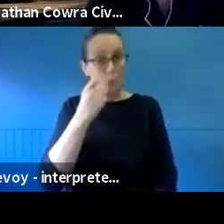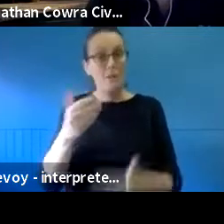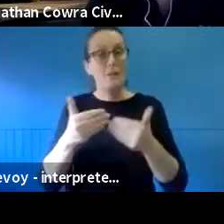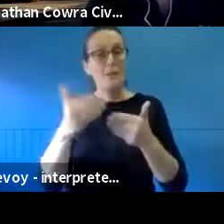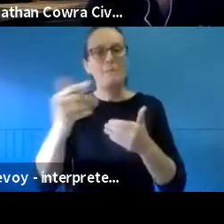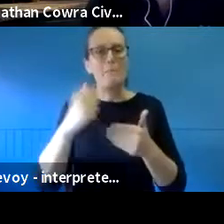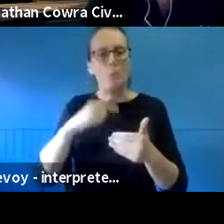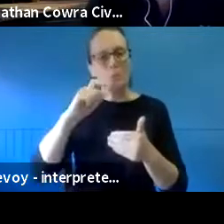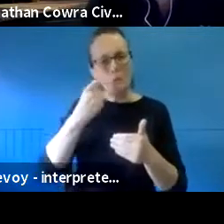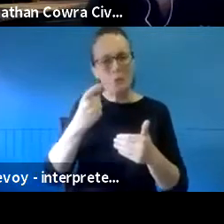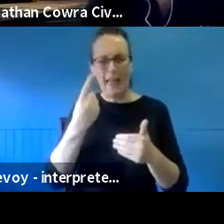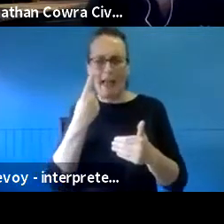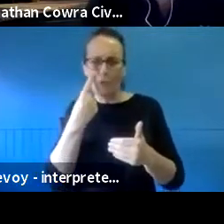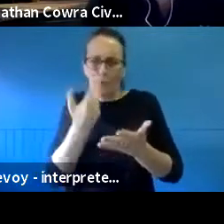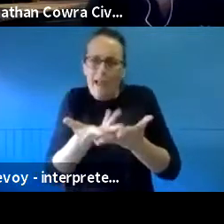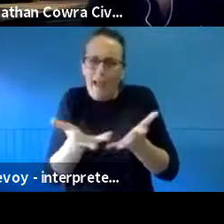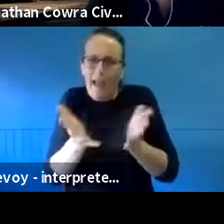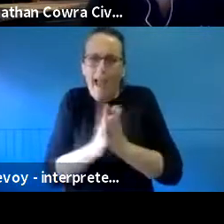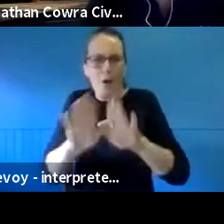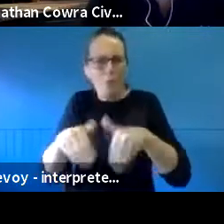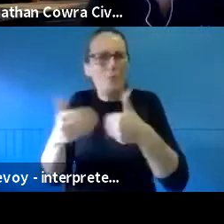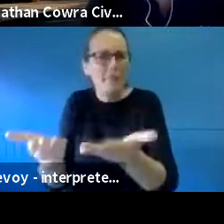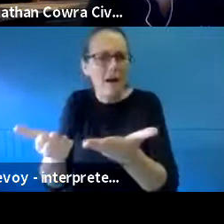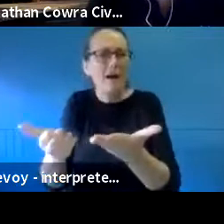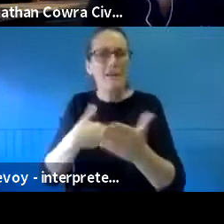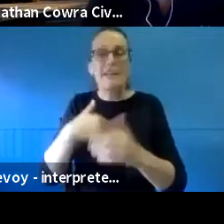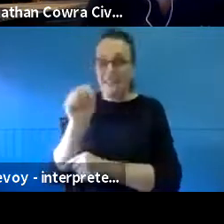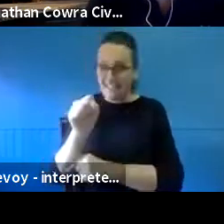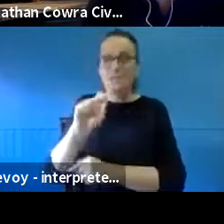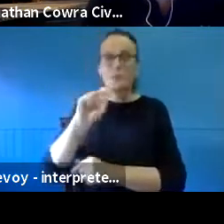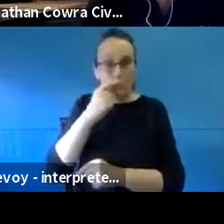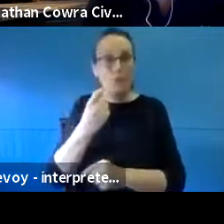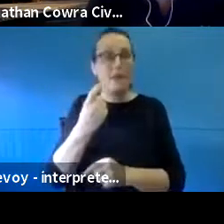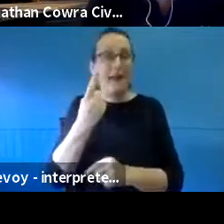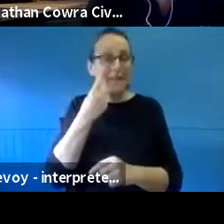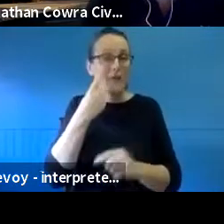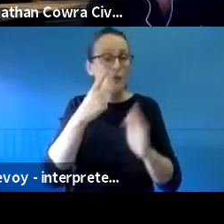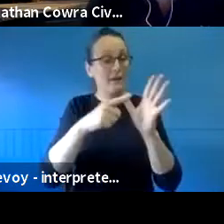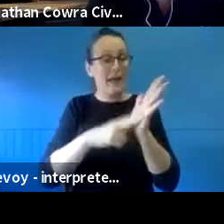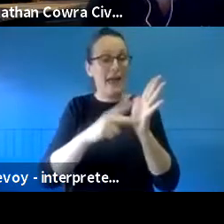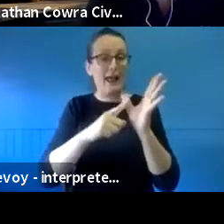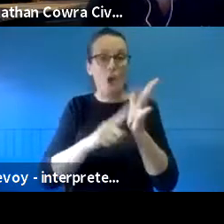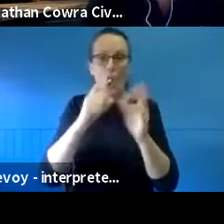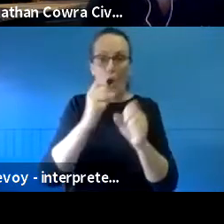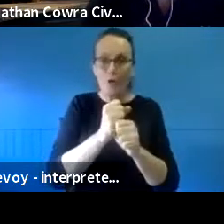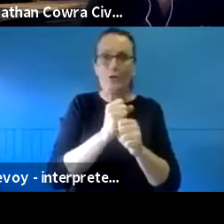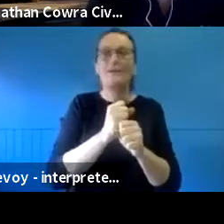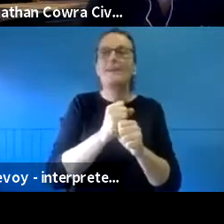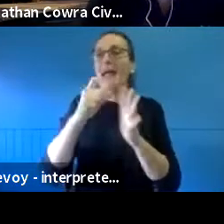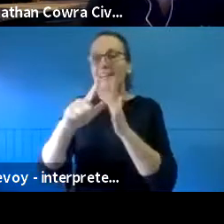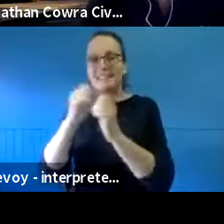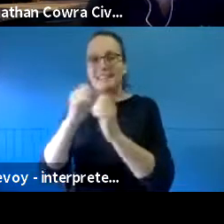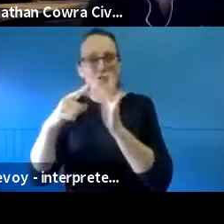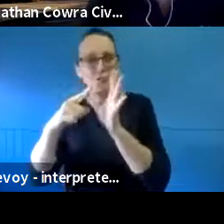how we do it. We will definitely continue to explore the analog aspects of how we deliver the digital.